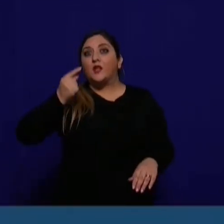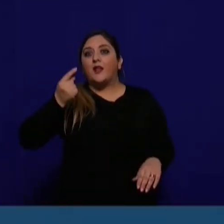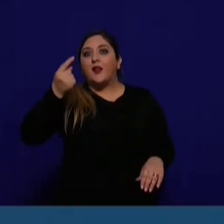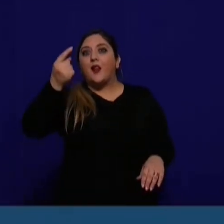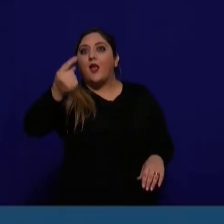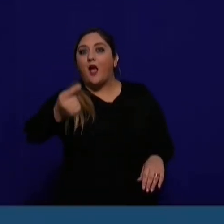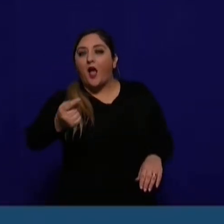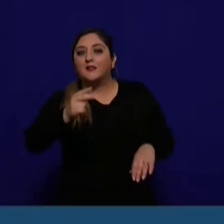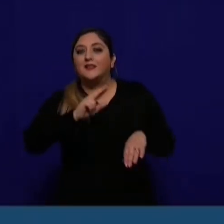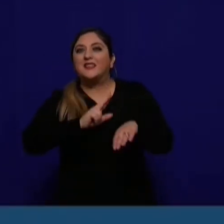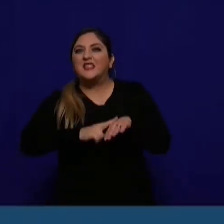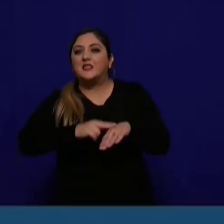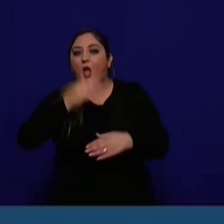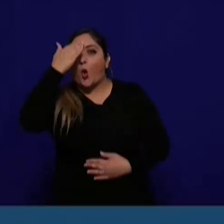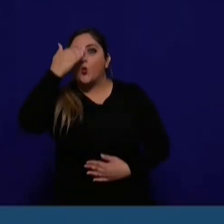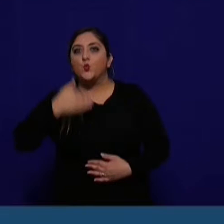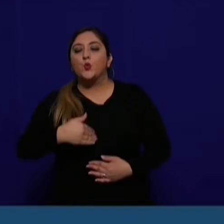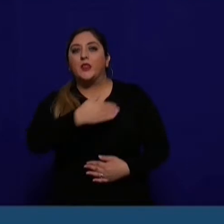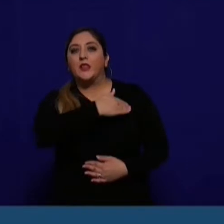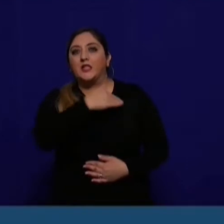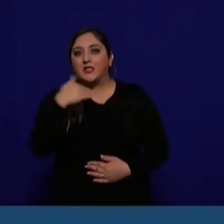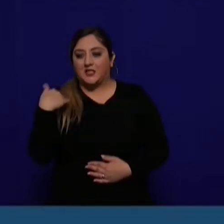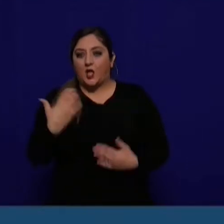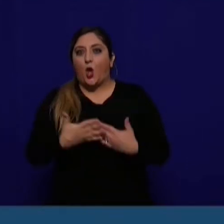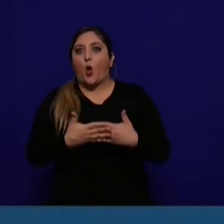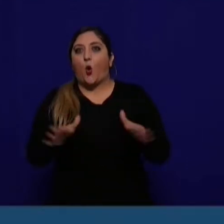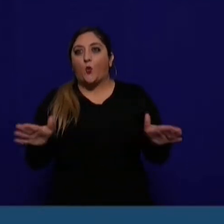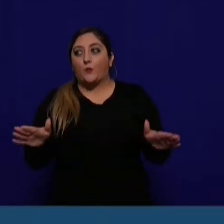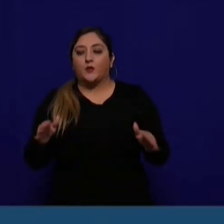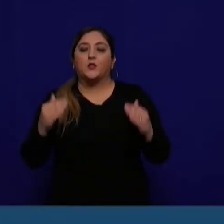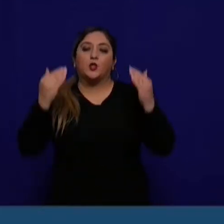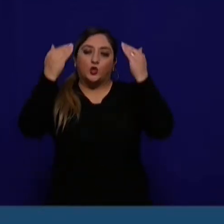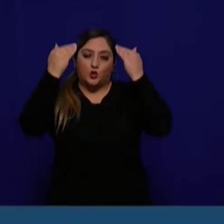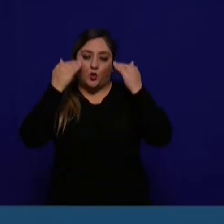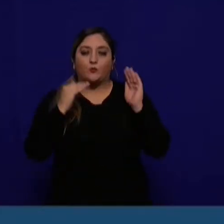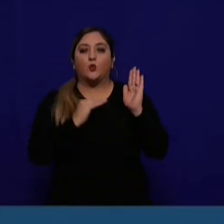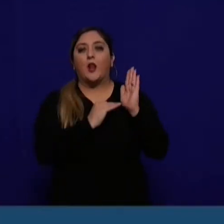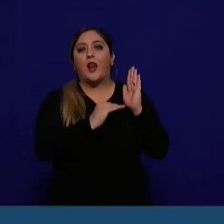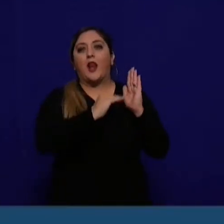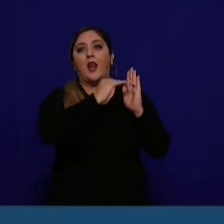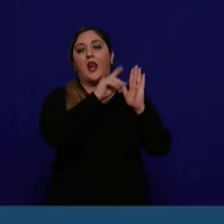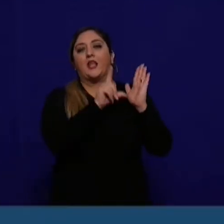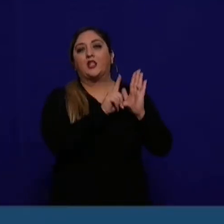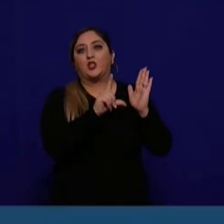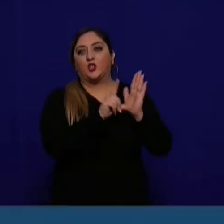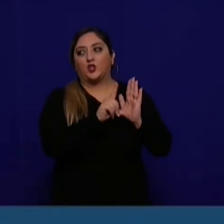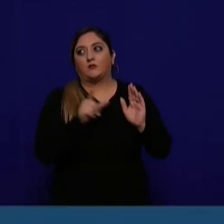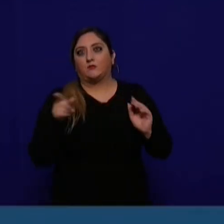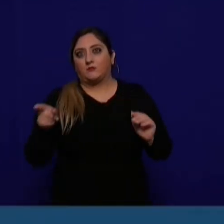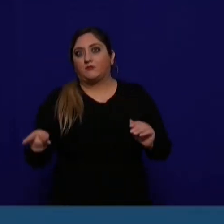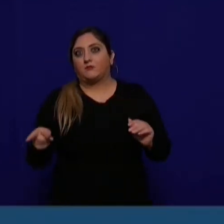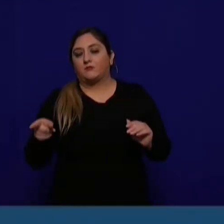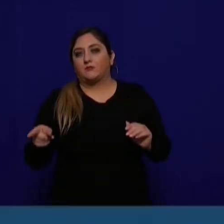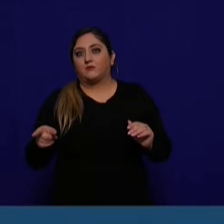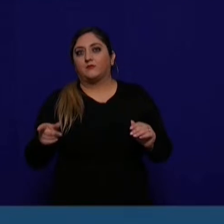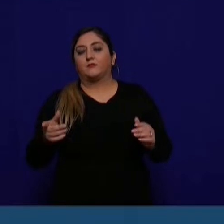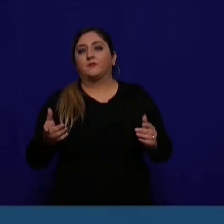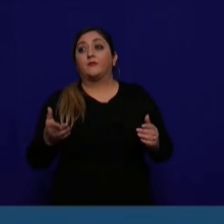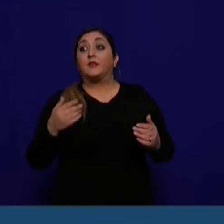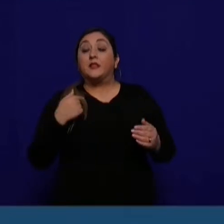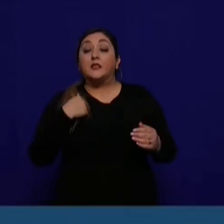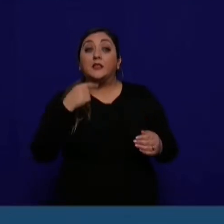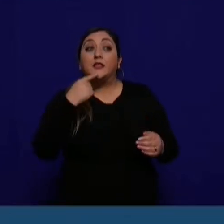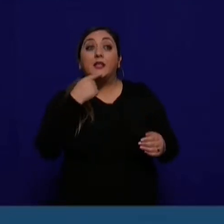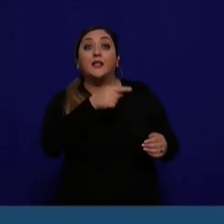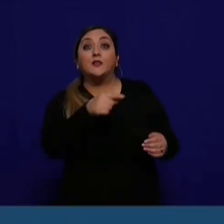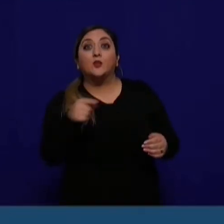inti ħajkollok il-qudies li dawn ukoll ħajkunu qegħdin bil-protokolli li wkoll ħarġet il-kulja li kienu qegħdin f'konsultazzjoni wkoll magħna u nappellaw hekk